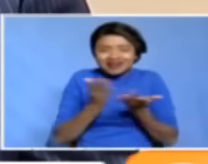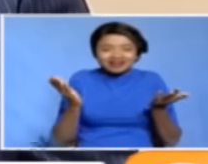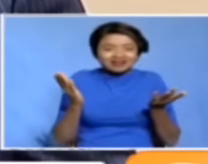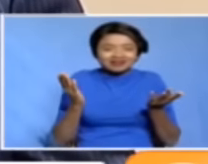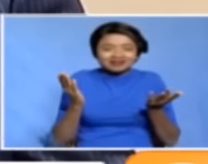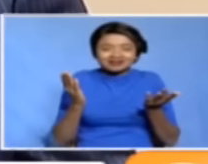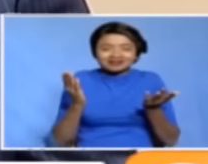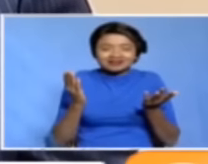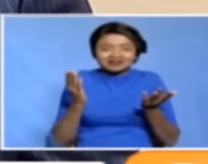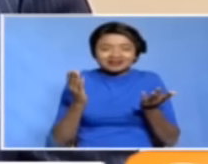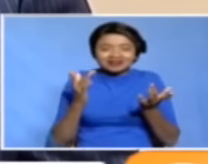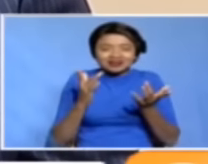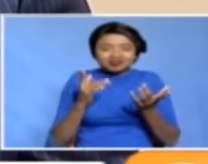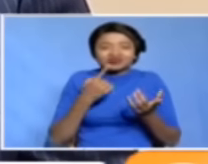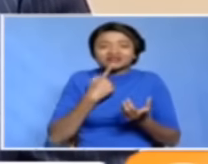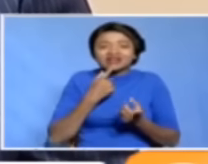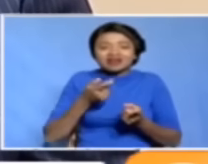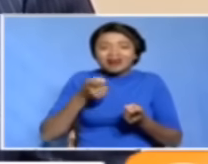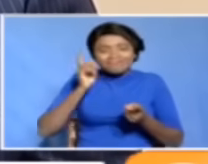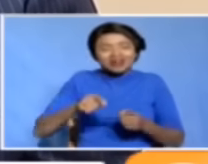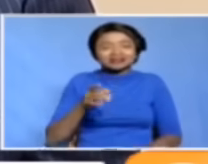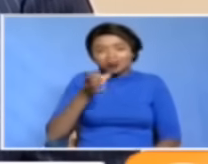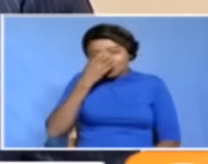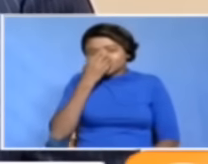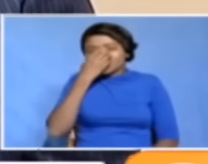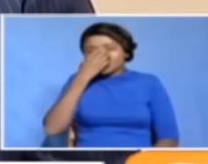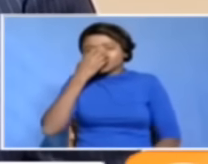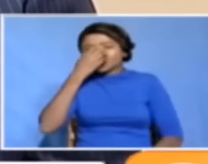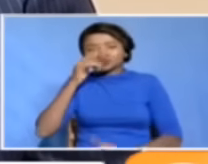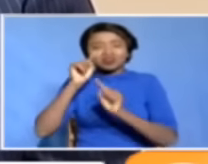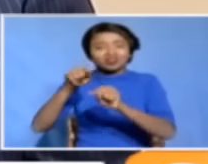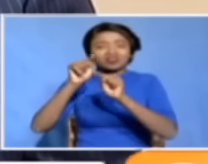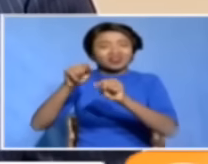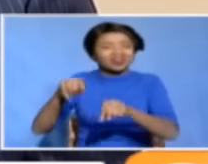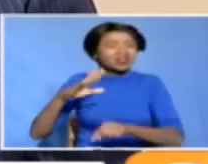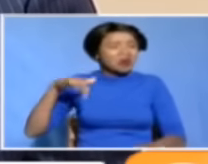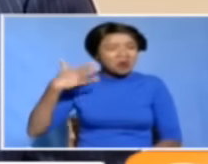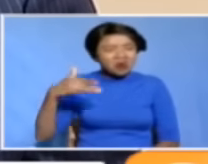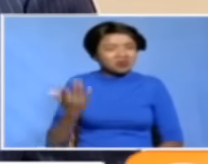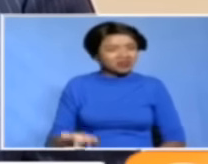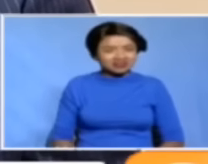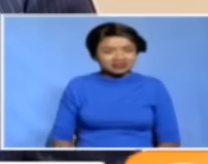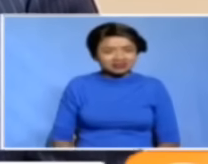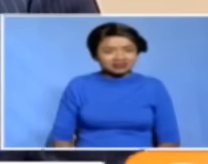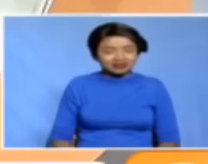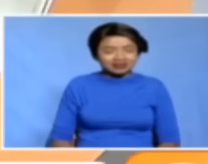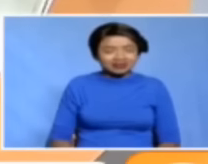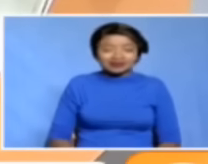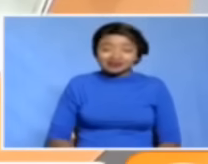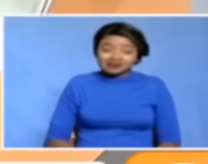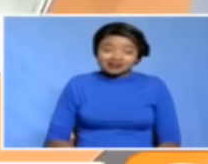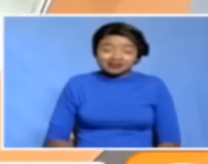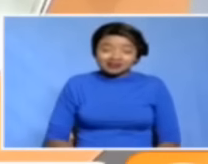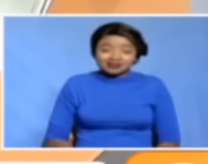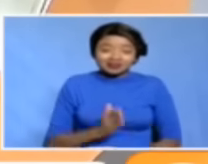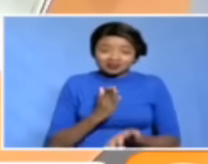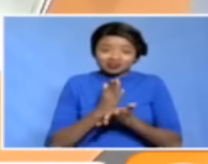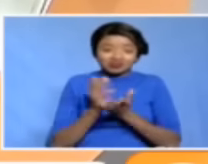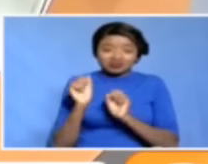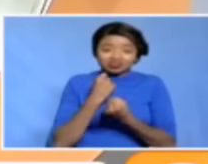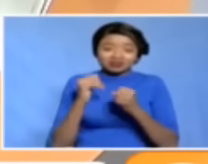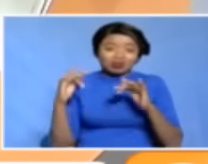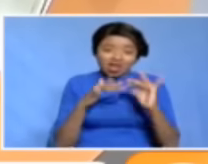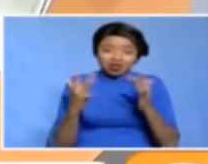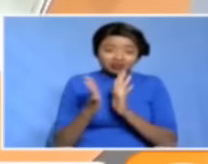they link it to William Ruto. But I can tell you for now, is that very, very... In many quarters, they have said, I mean, you cannot argue with this